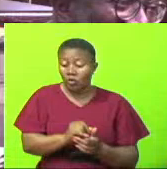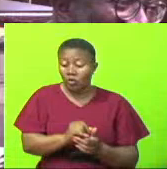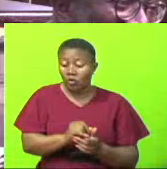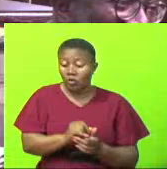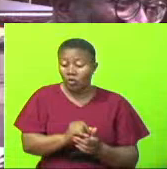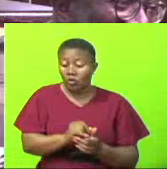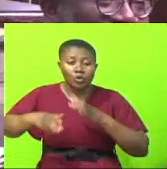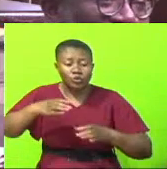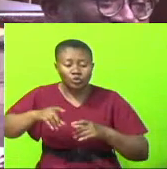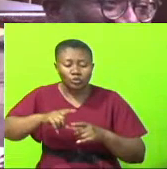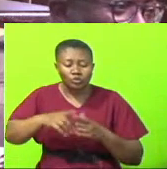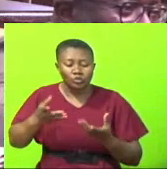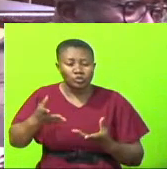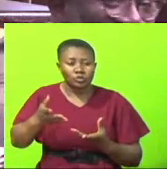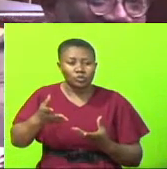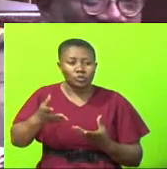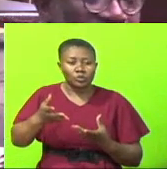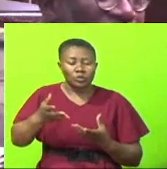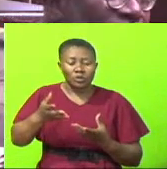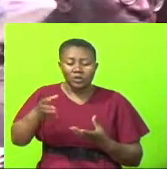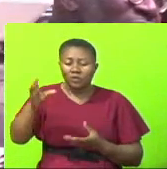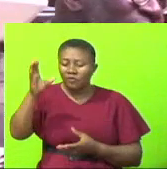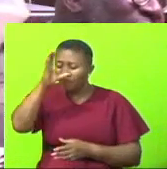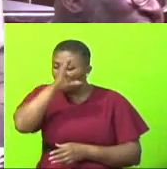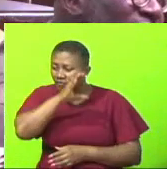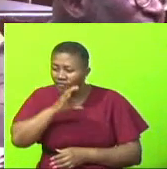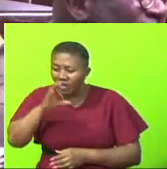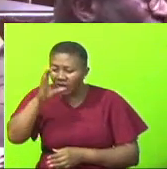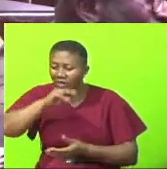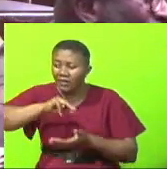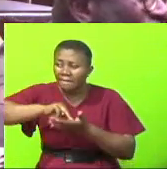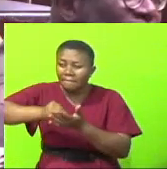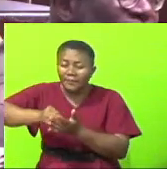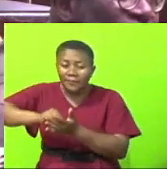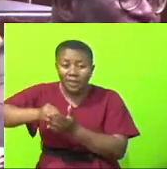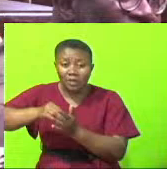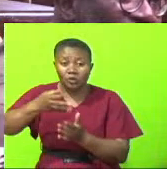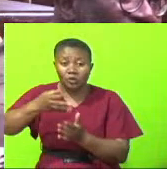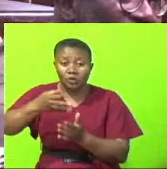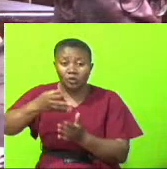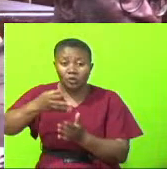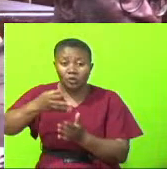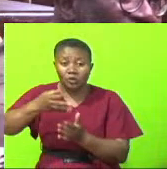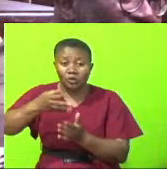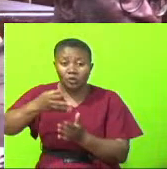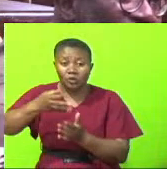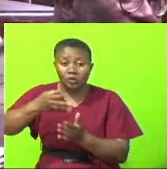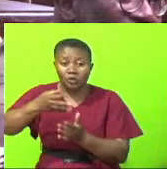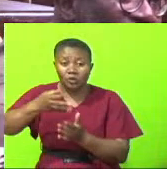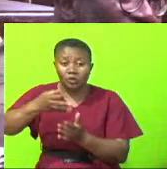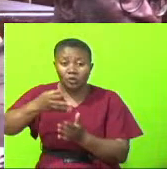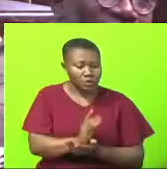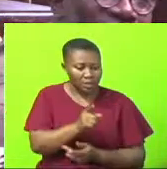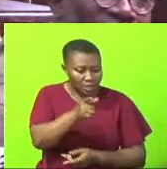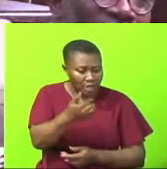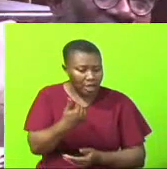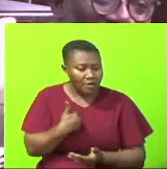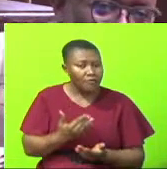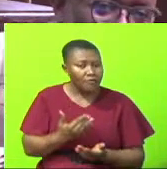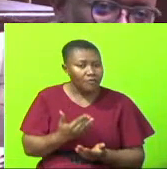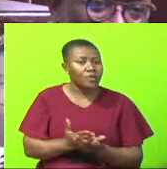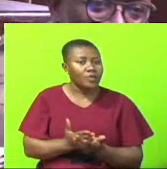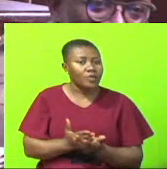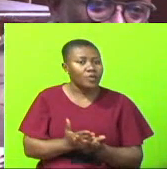seek interpretation of a law, he is right. He has a right to go to